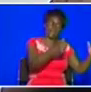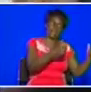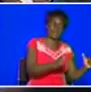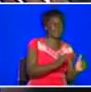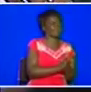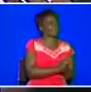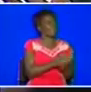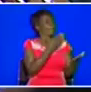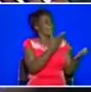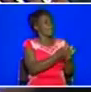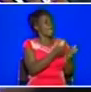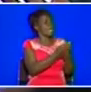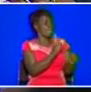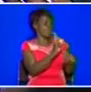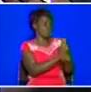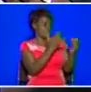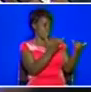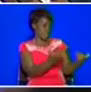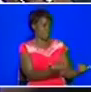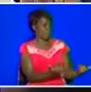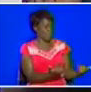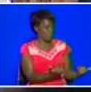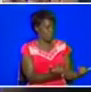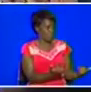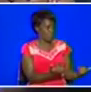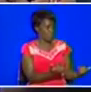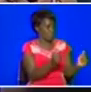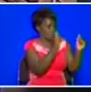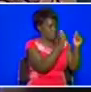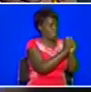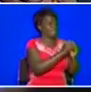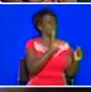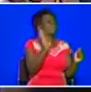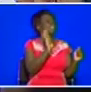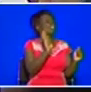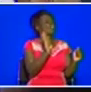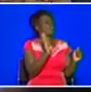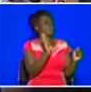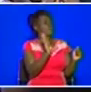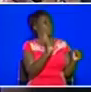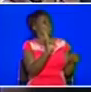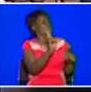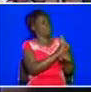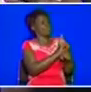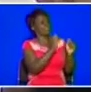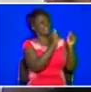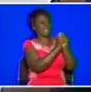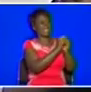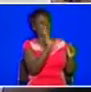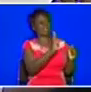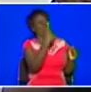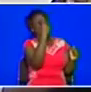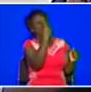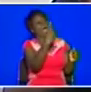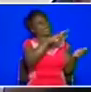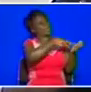The money which is being spent, we're talking about, which is going to reach $10 billion. If we spend $10 billion, one